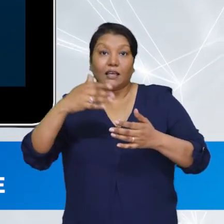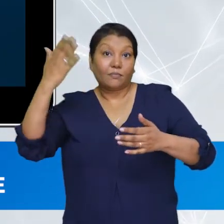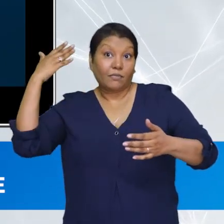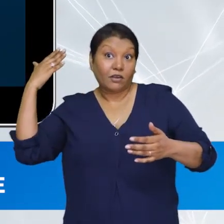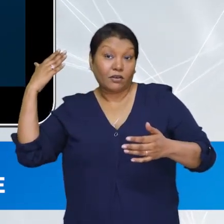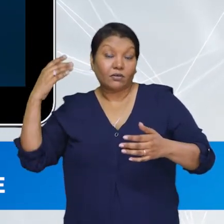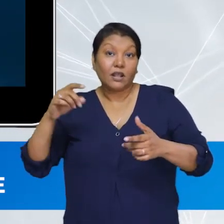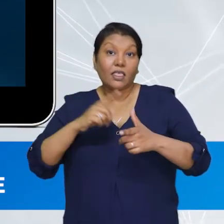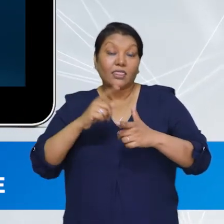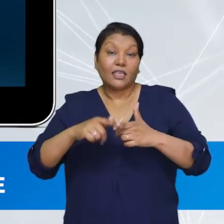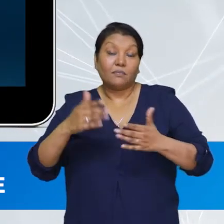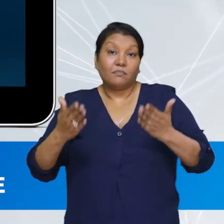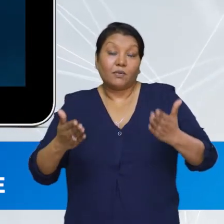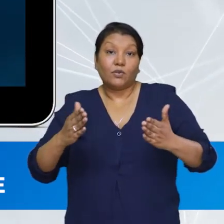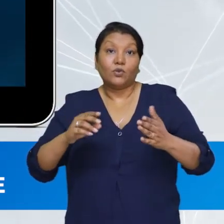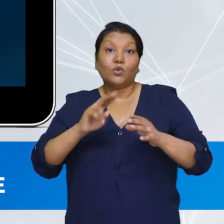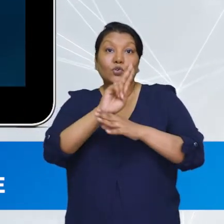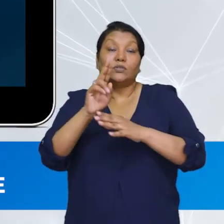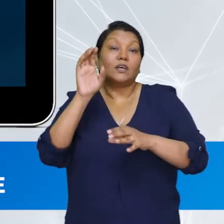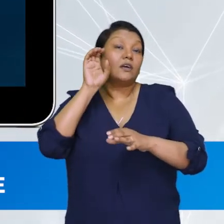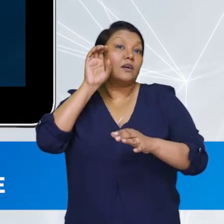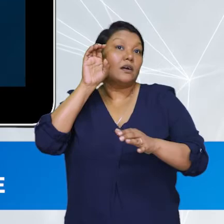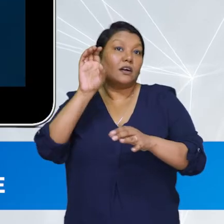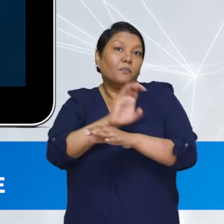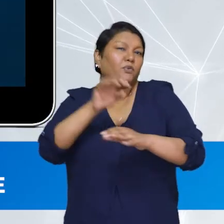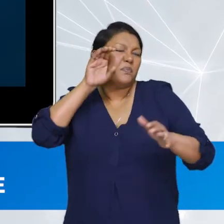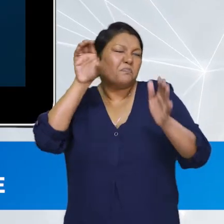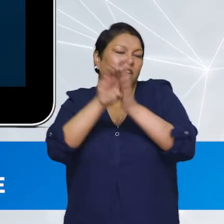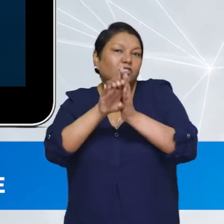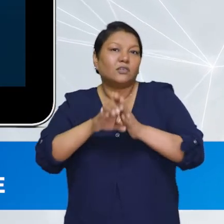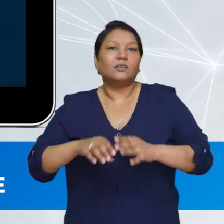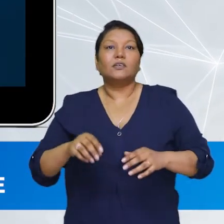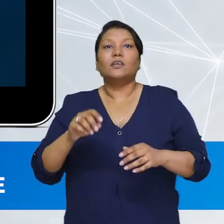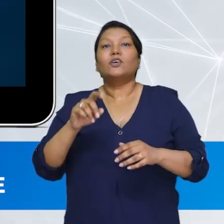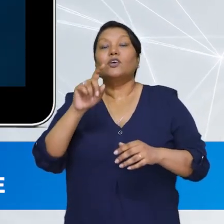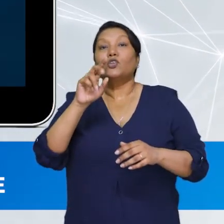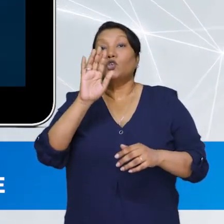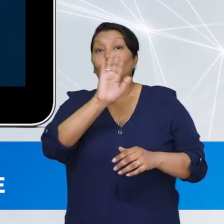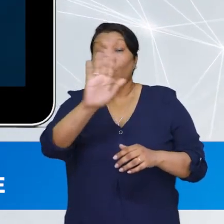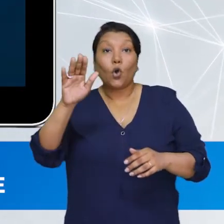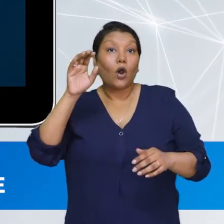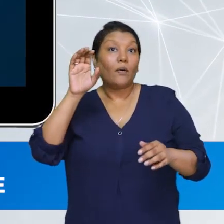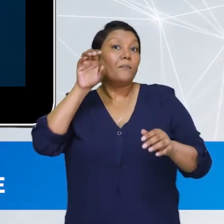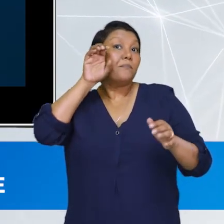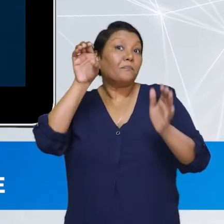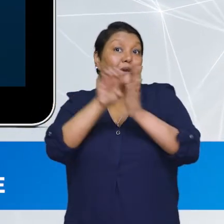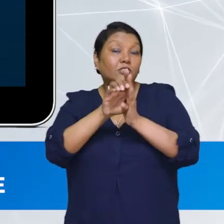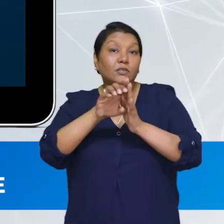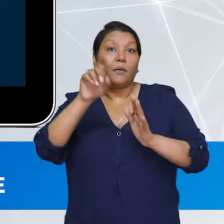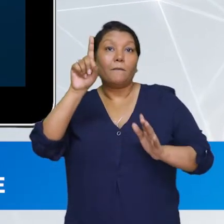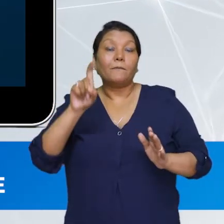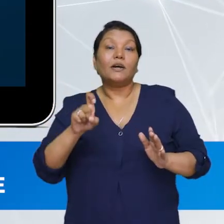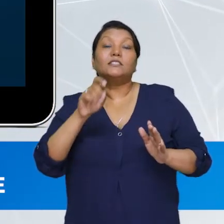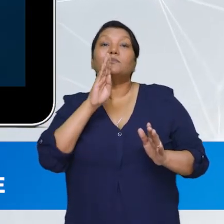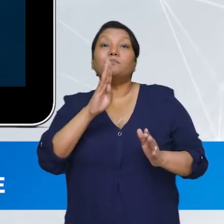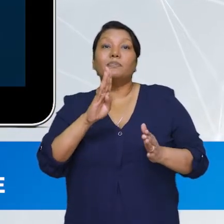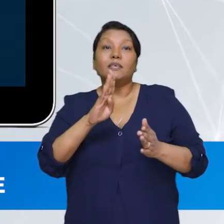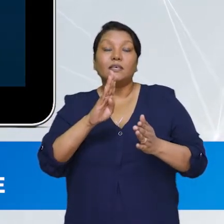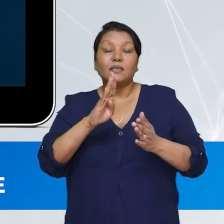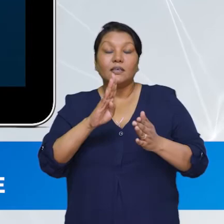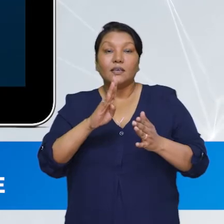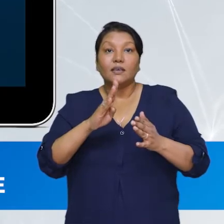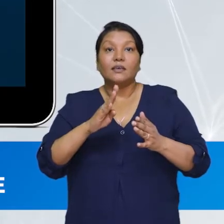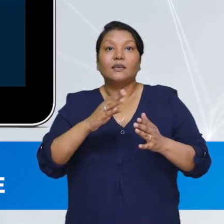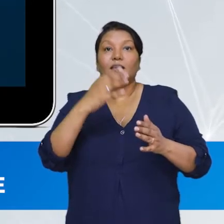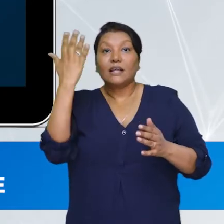your surroundings are not appropriate and if allowed by your teacher. Use appropriate profile picture or name so that